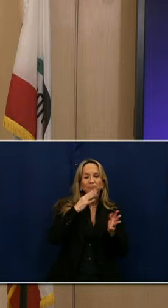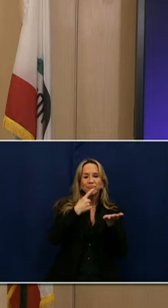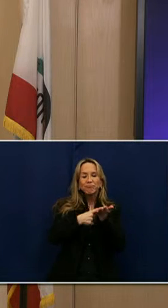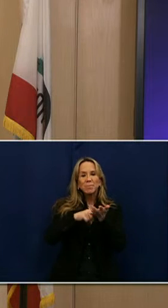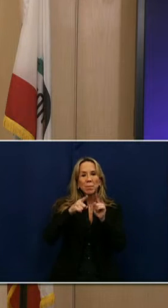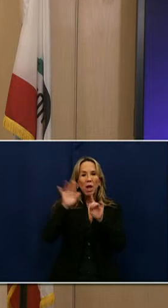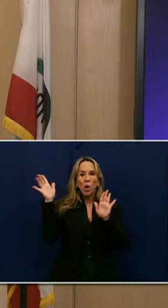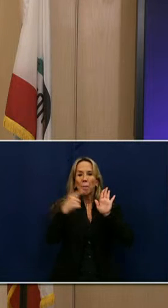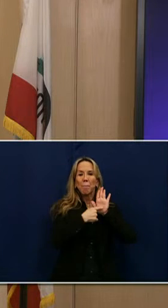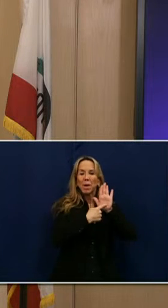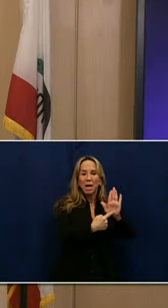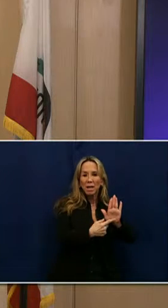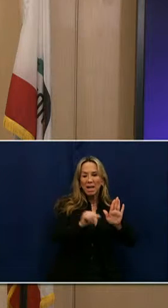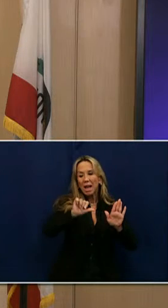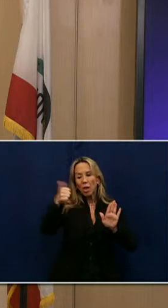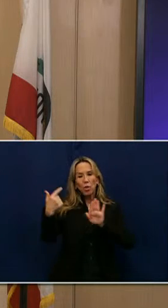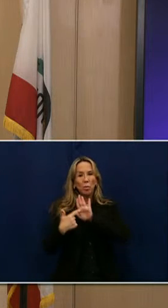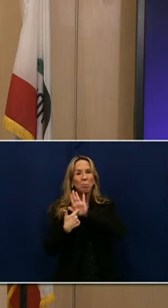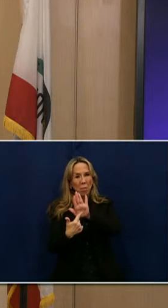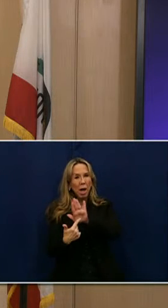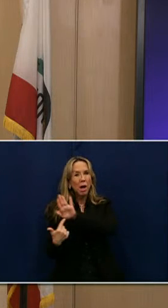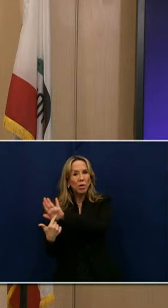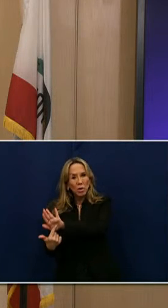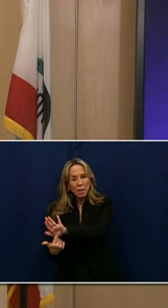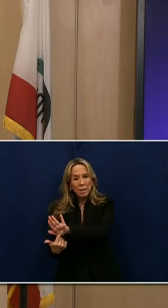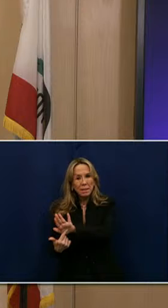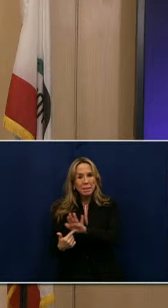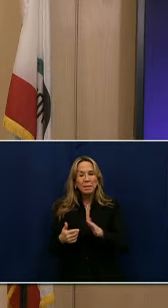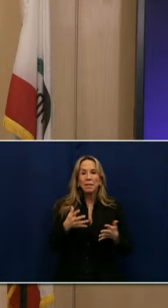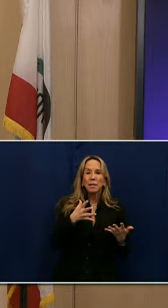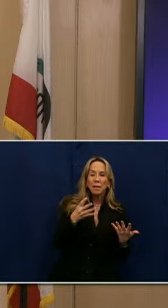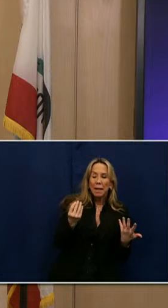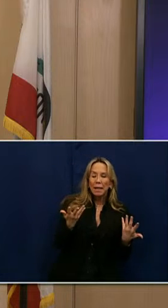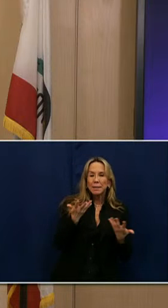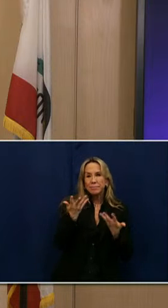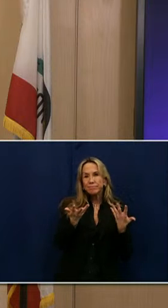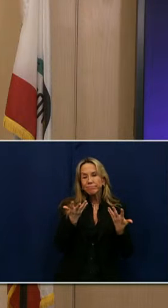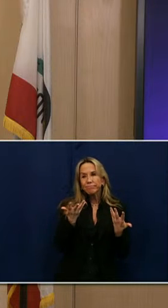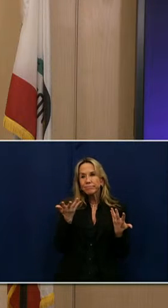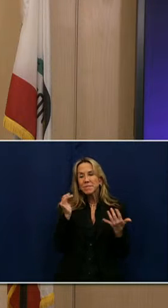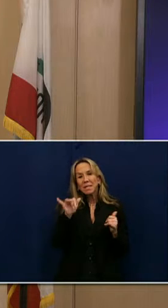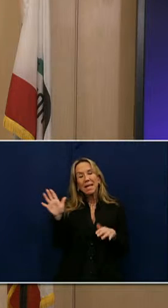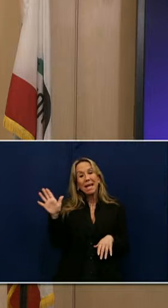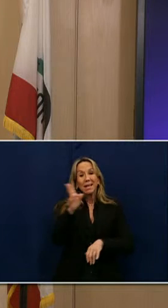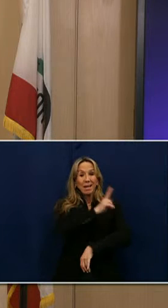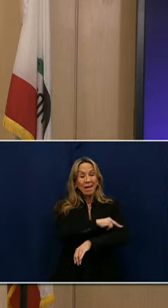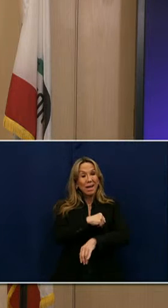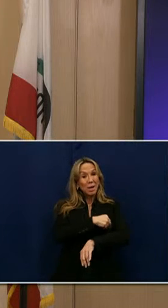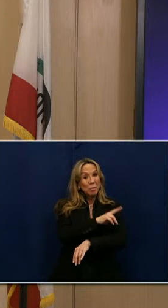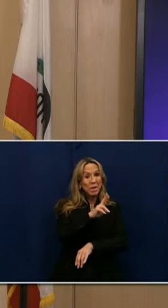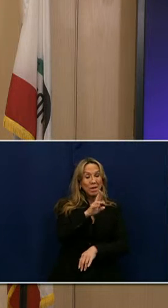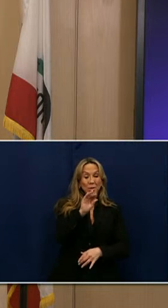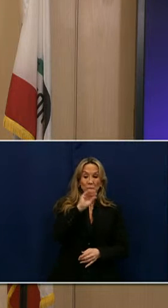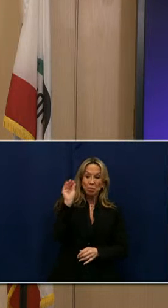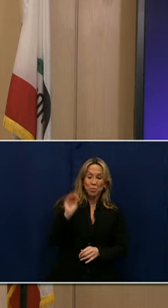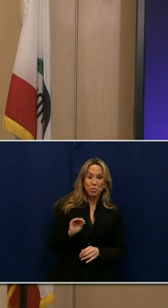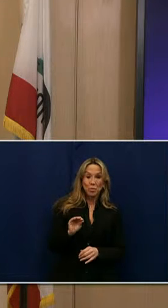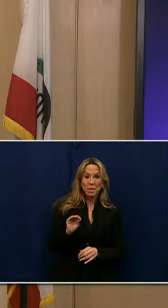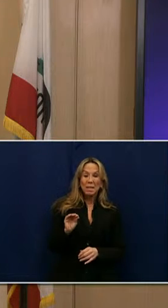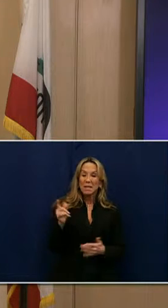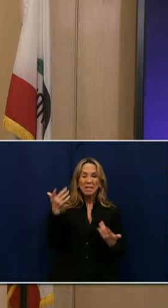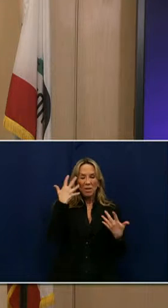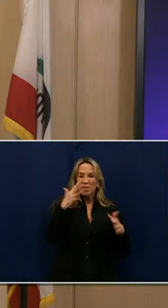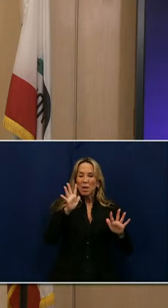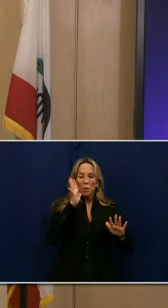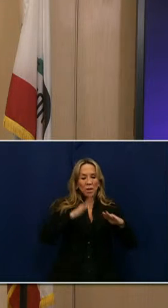showing that our ICU occupancy rate and our hospital occupancy rates are likely to be